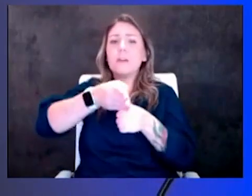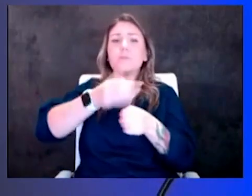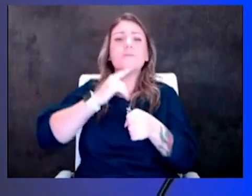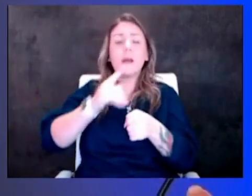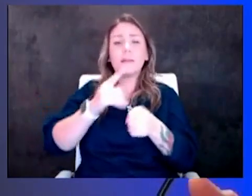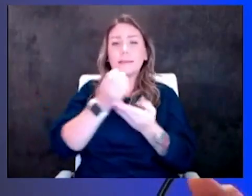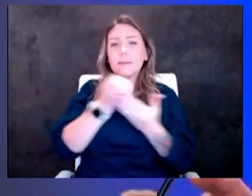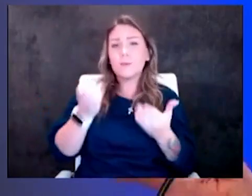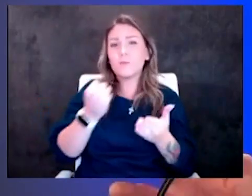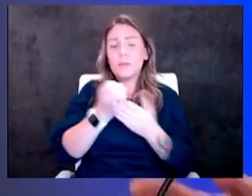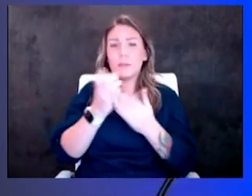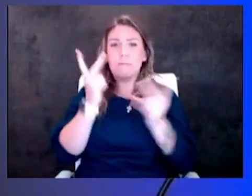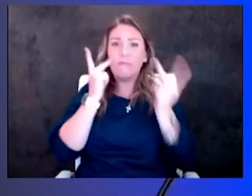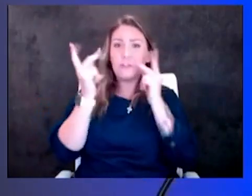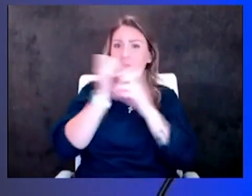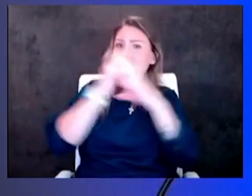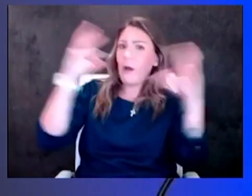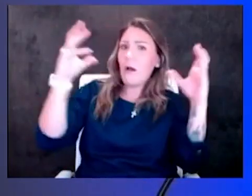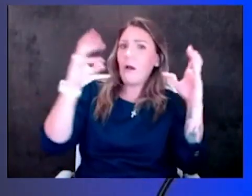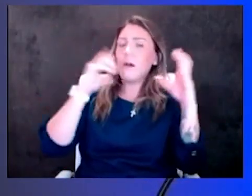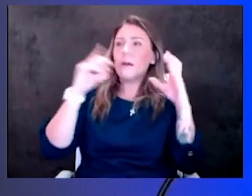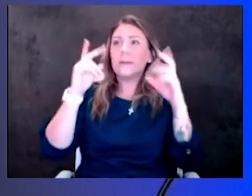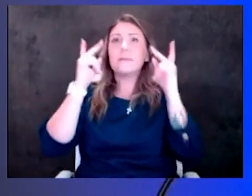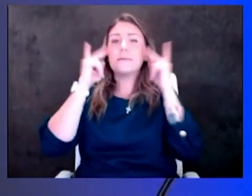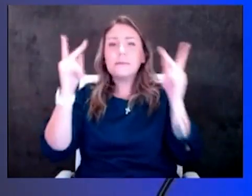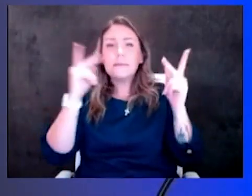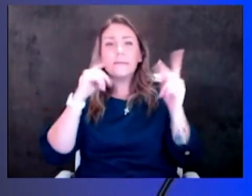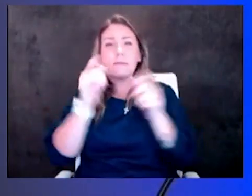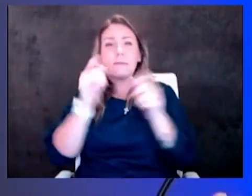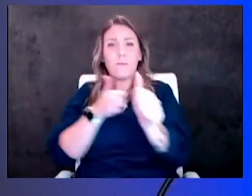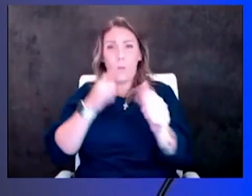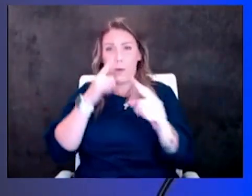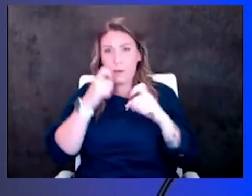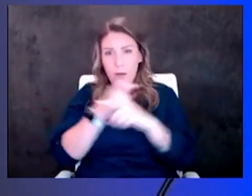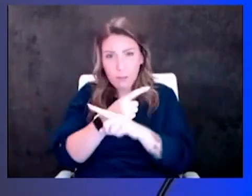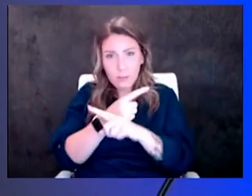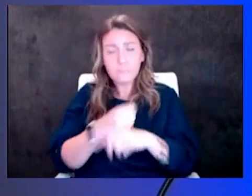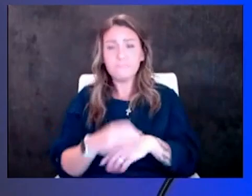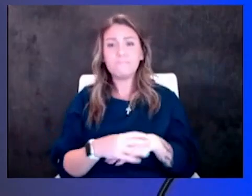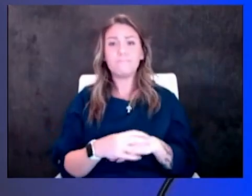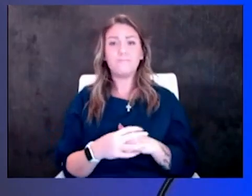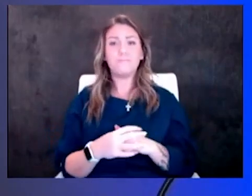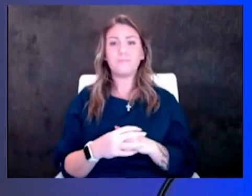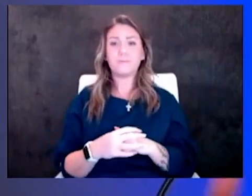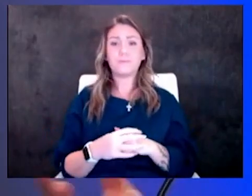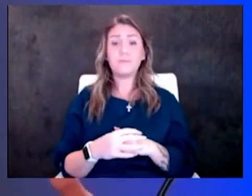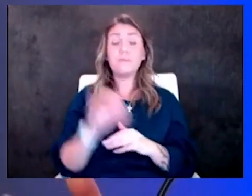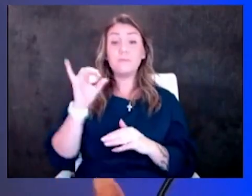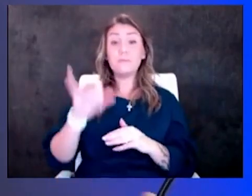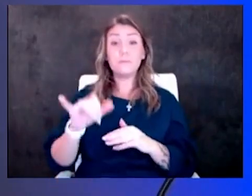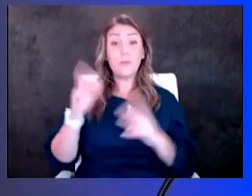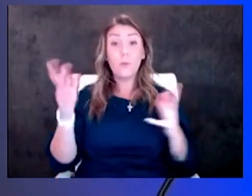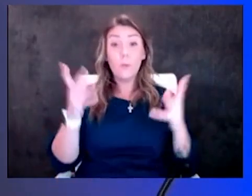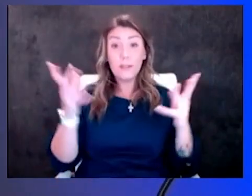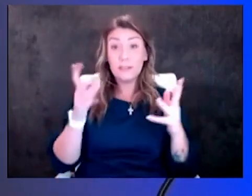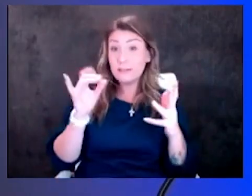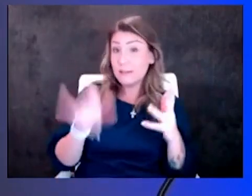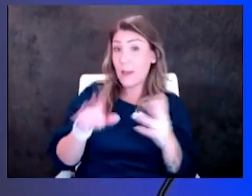and see and avoid complications. So that comes in the form of biplane rooms for us. What that means